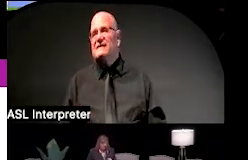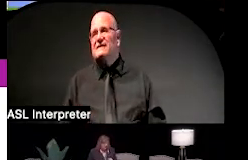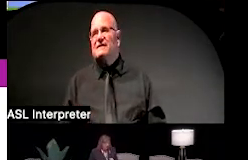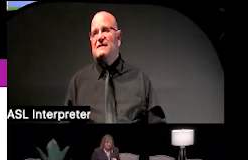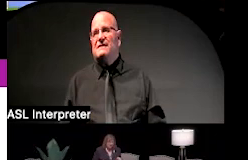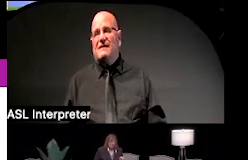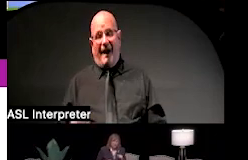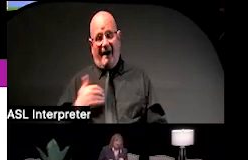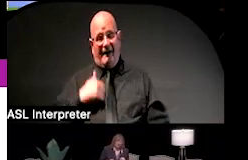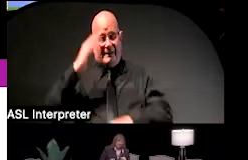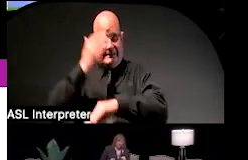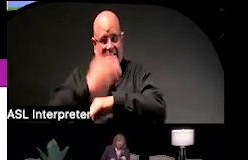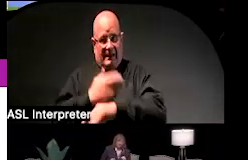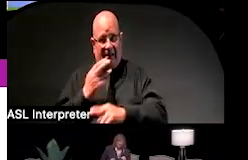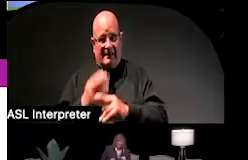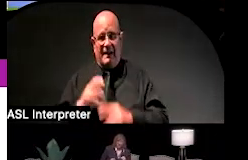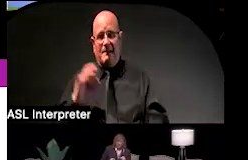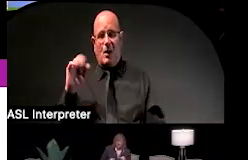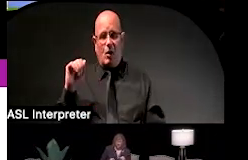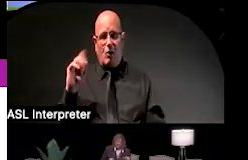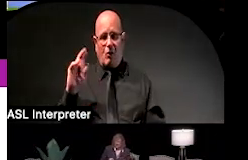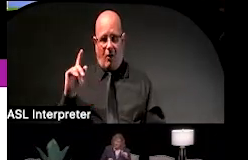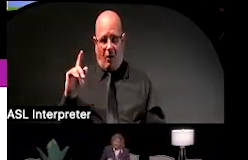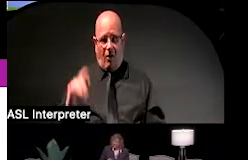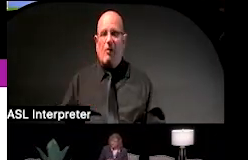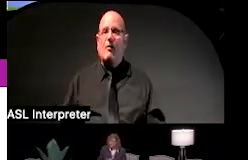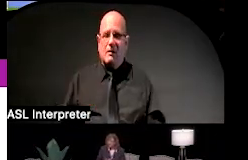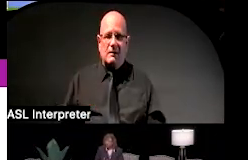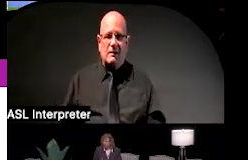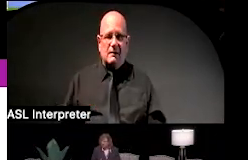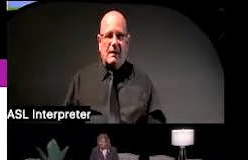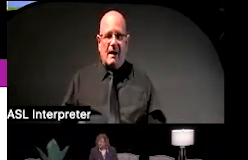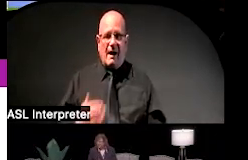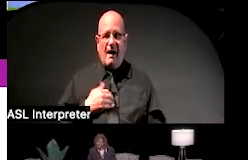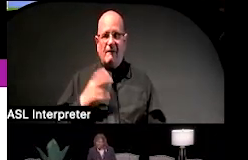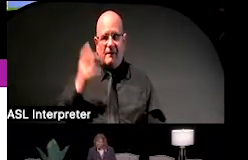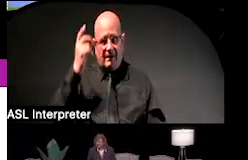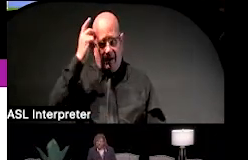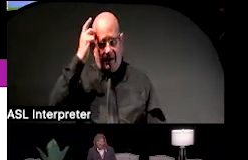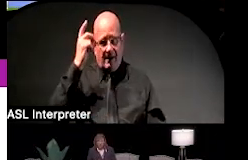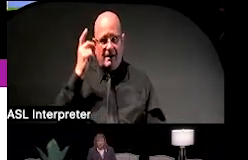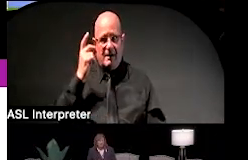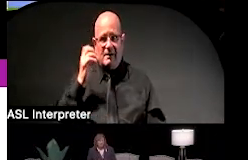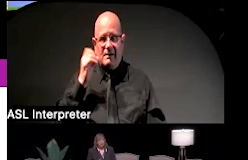a son, his name is Carl. He has Down syndrome.